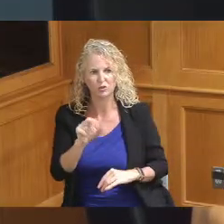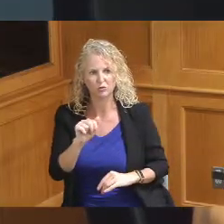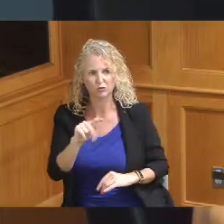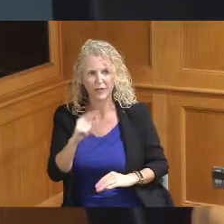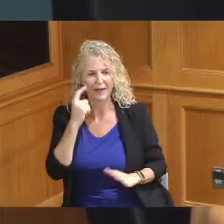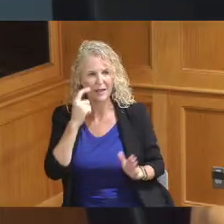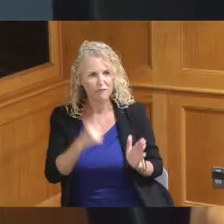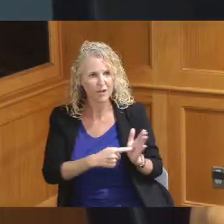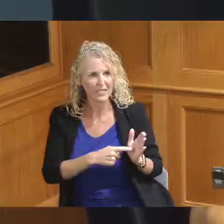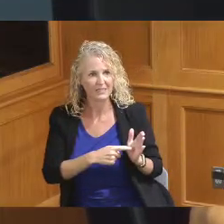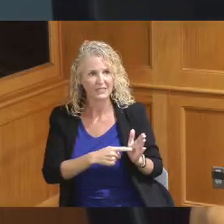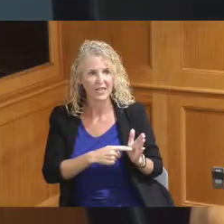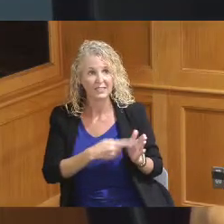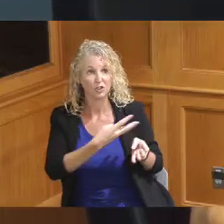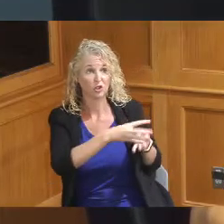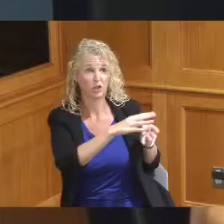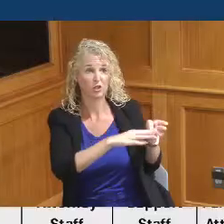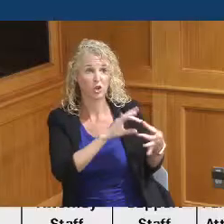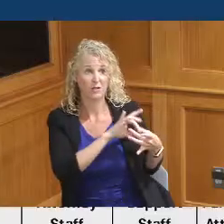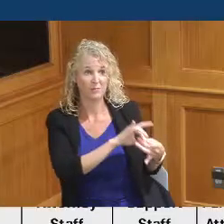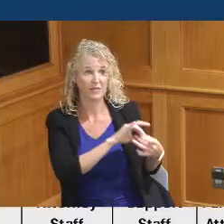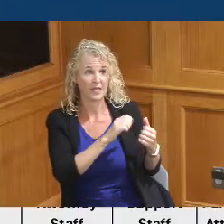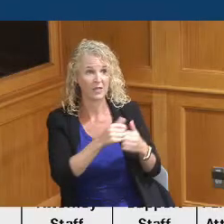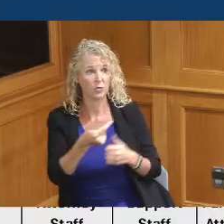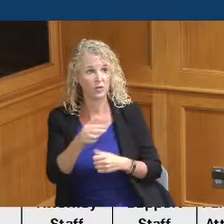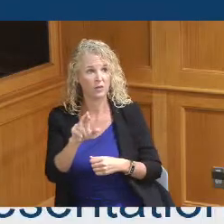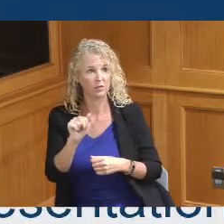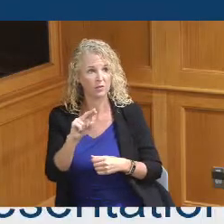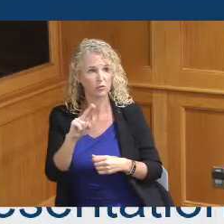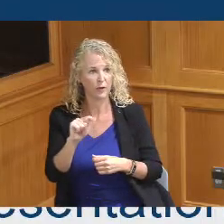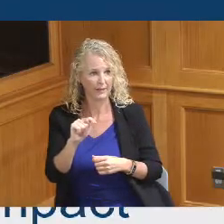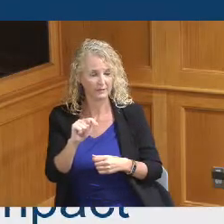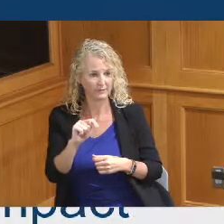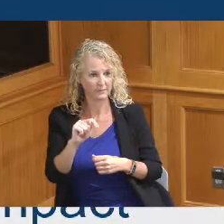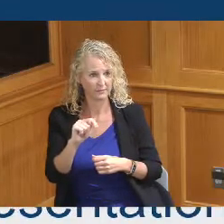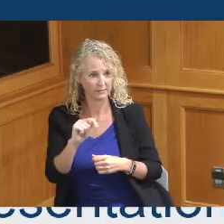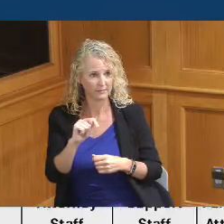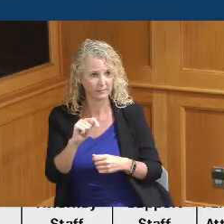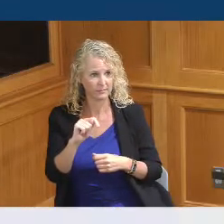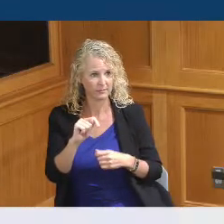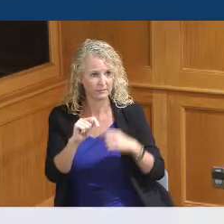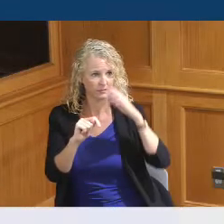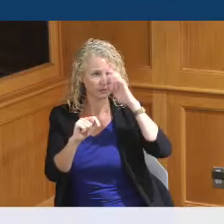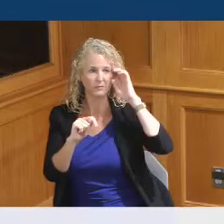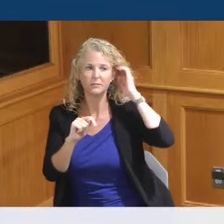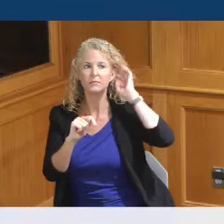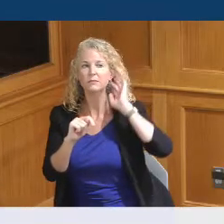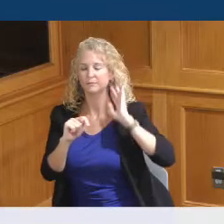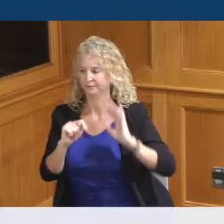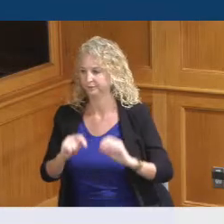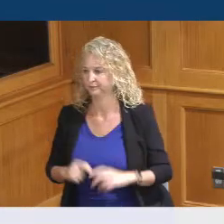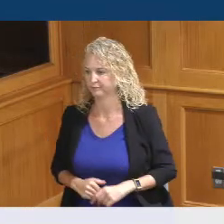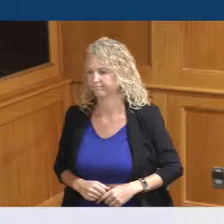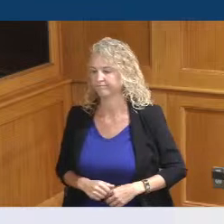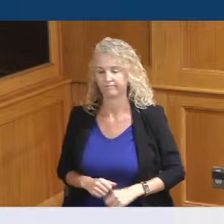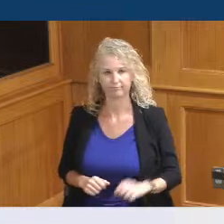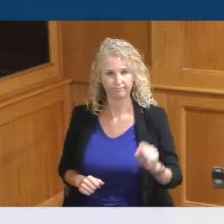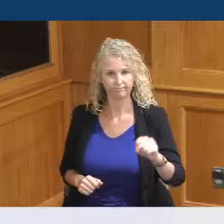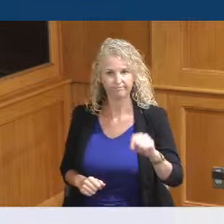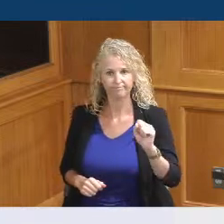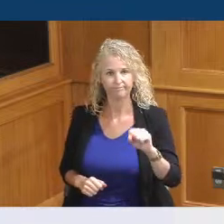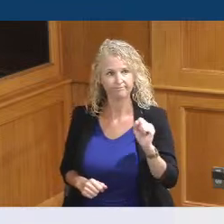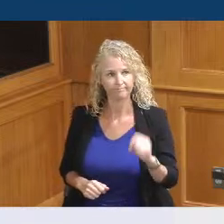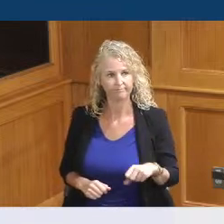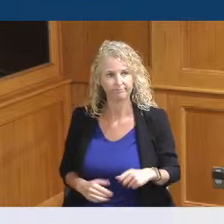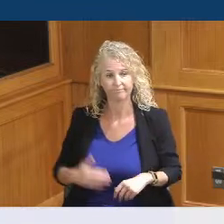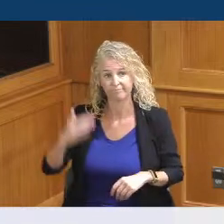recognize that this is a chart about grants, but at the very end, this one, yes. So